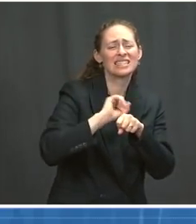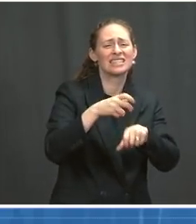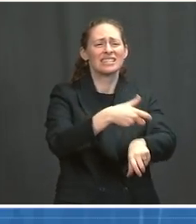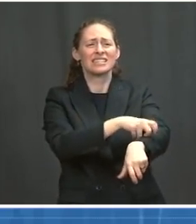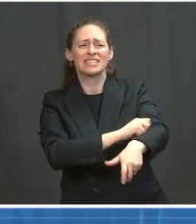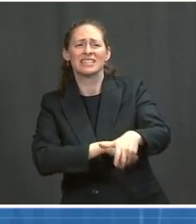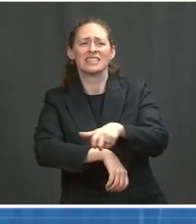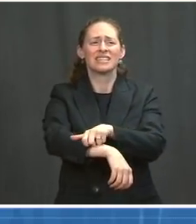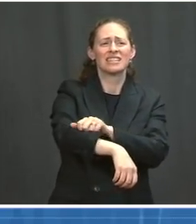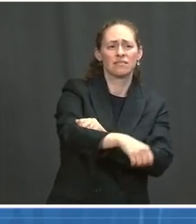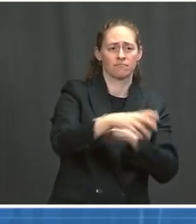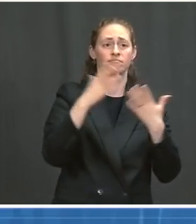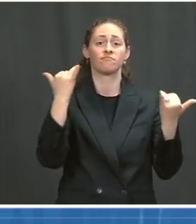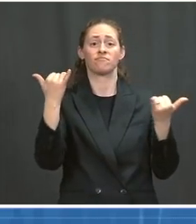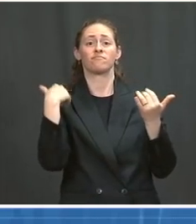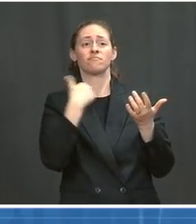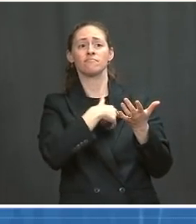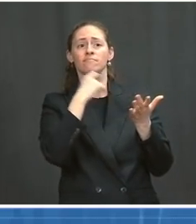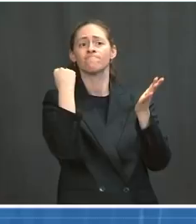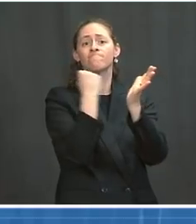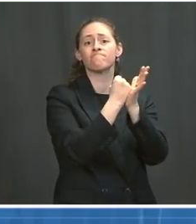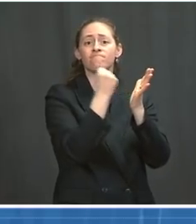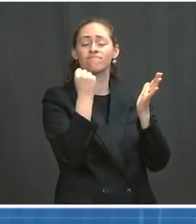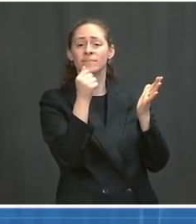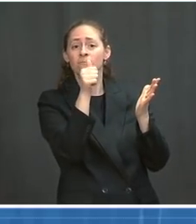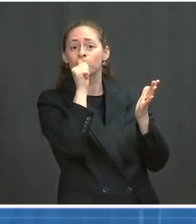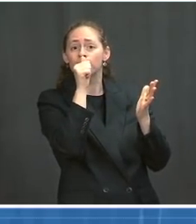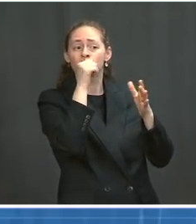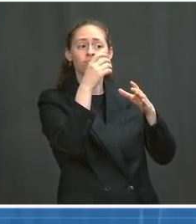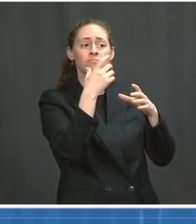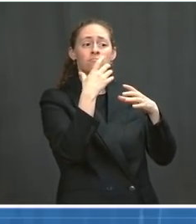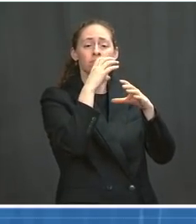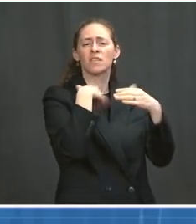property protections for COVID-19 vaccines.